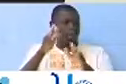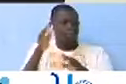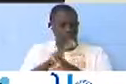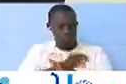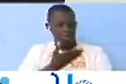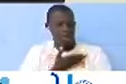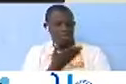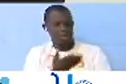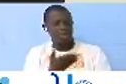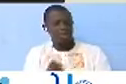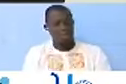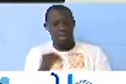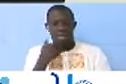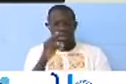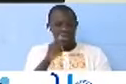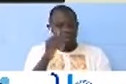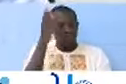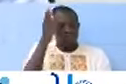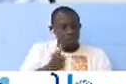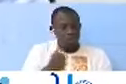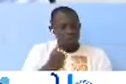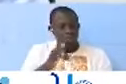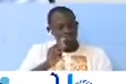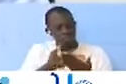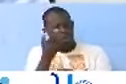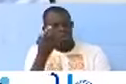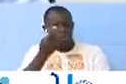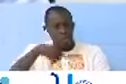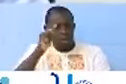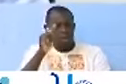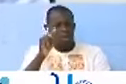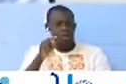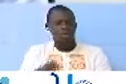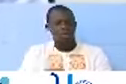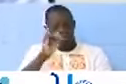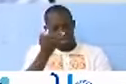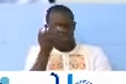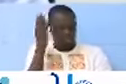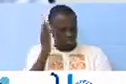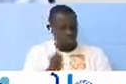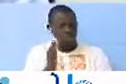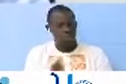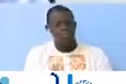ba kono. Is that correct? Fo mu to nyaati ba. As you know. Elon lo. Yes, that's true.